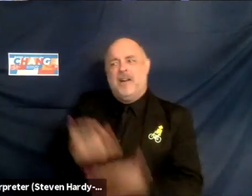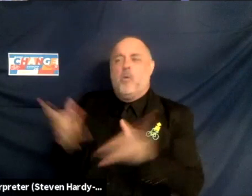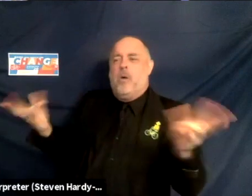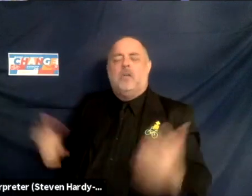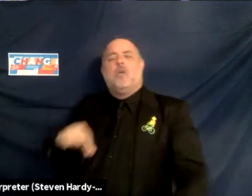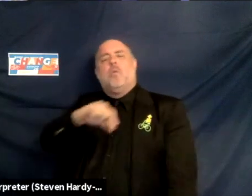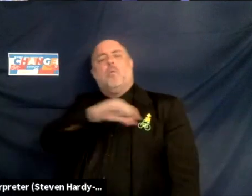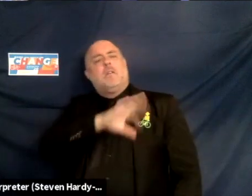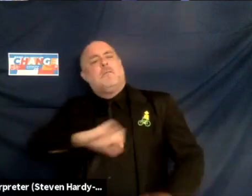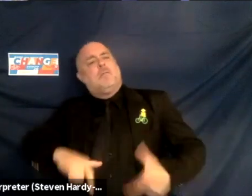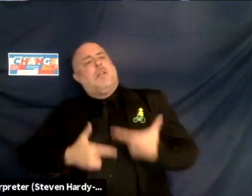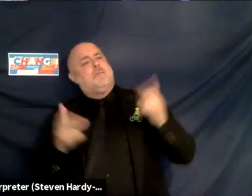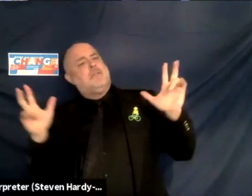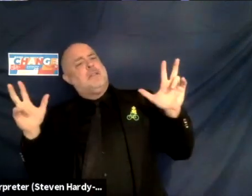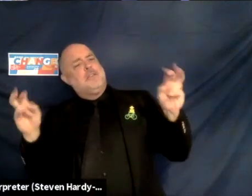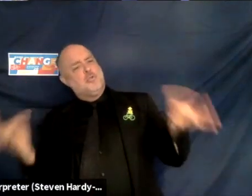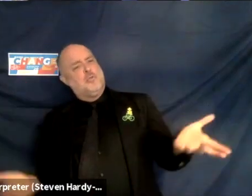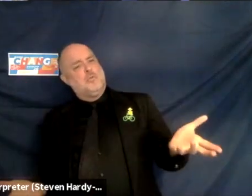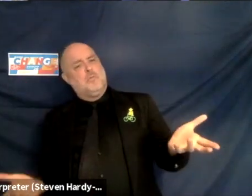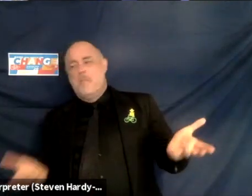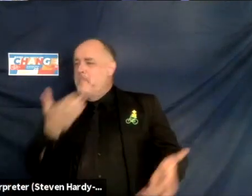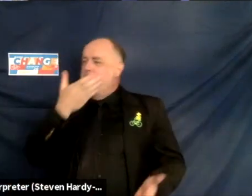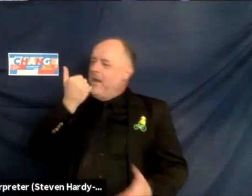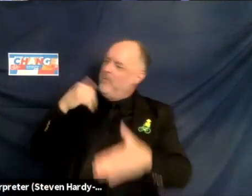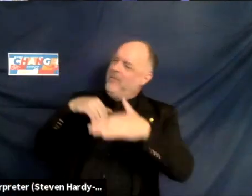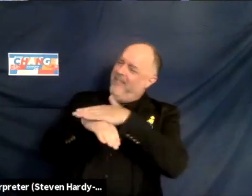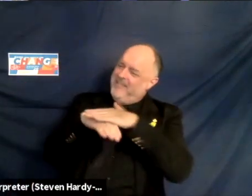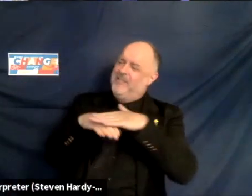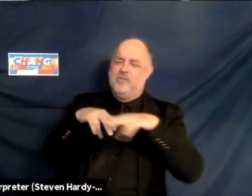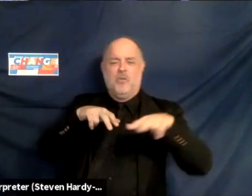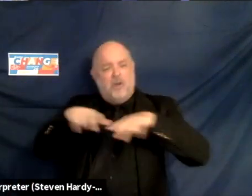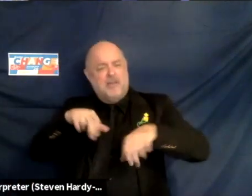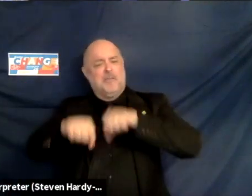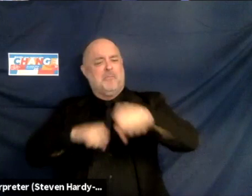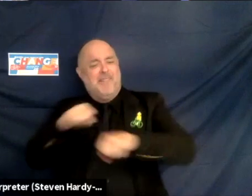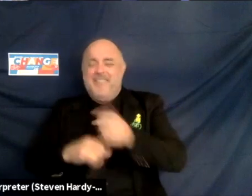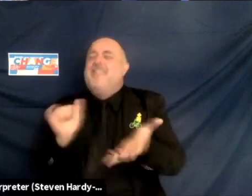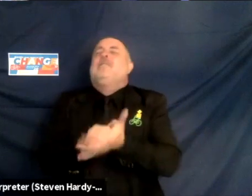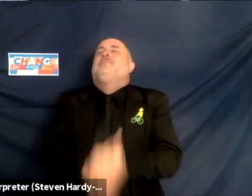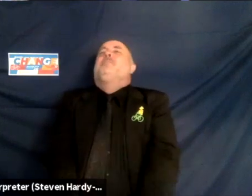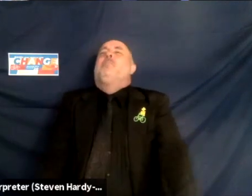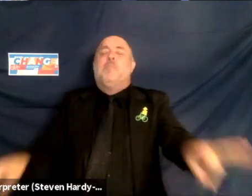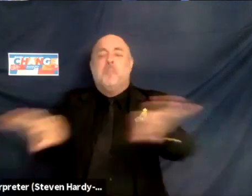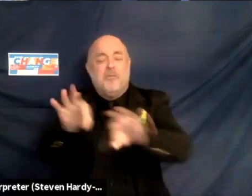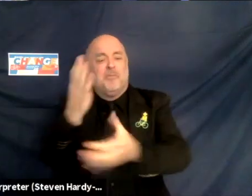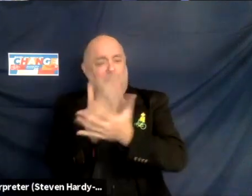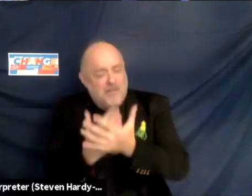issue. That better access to biking and walking was fundamental to quality of life in South Bend.